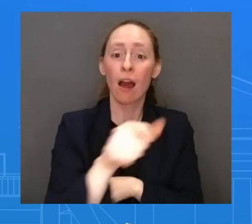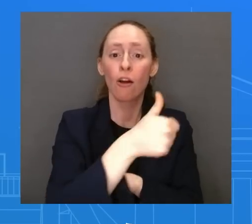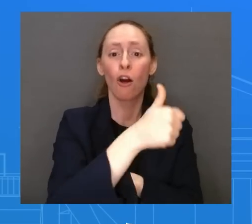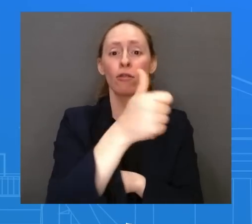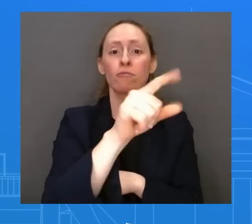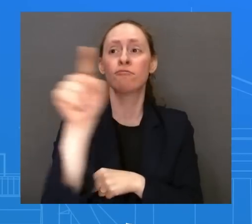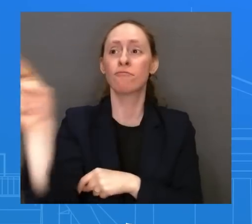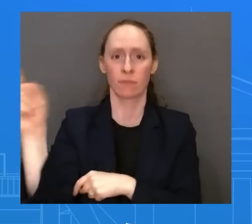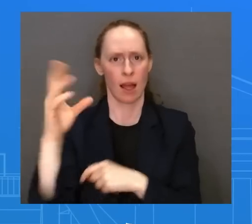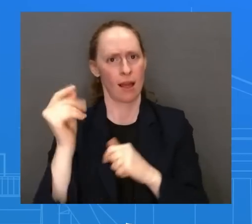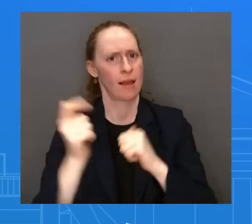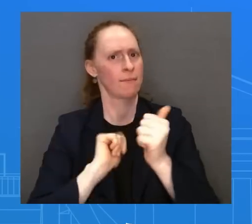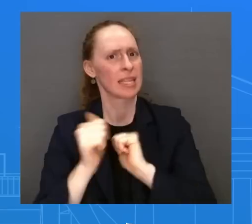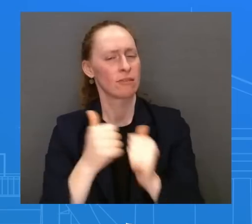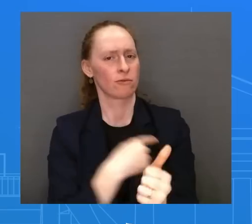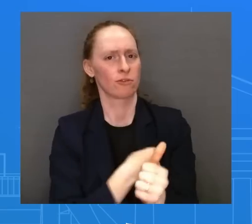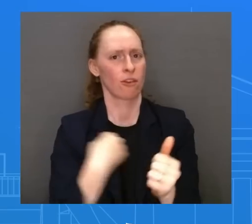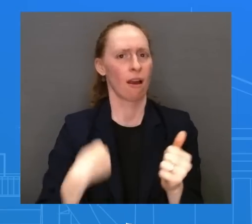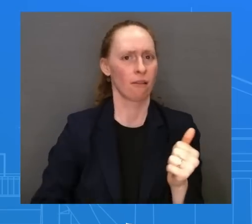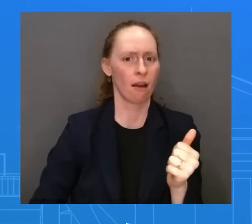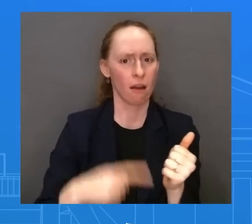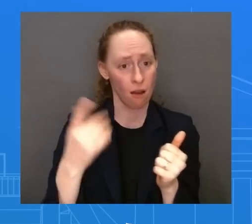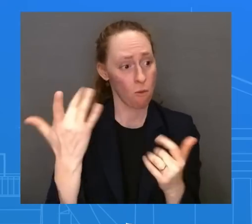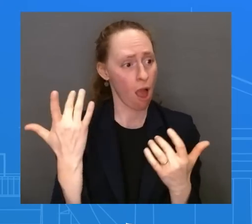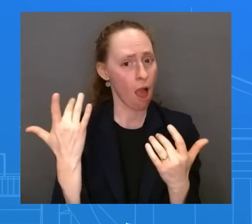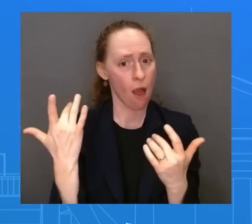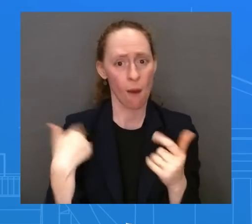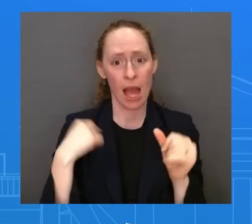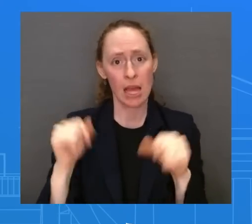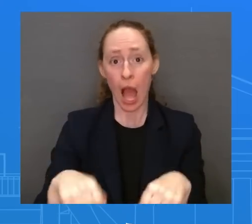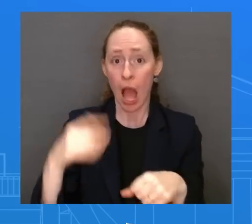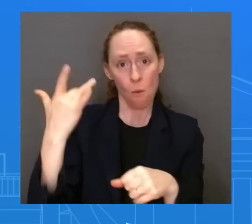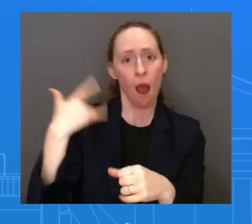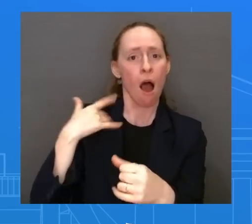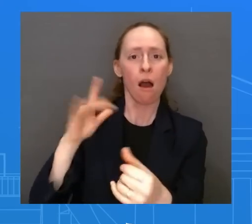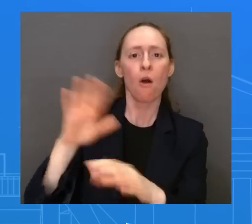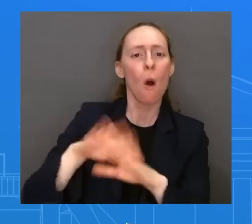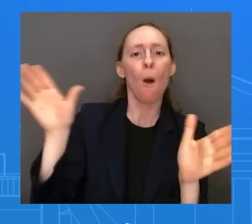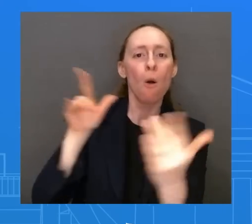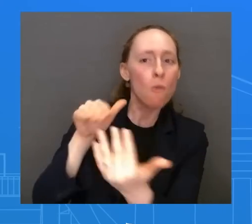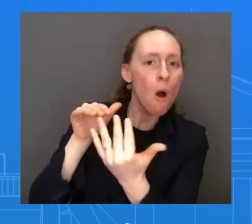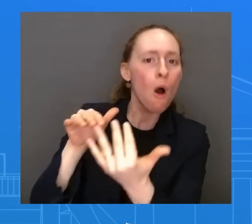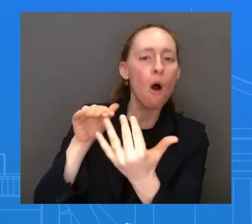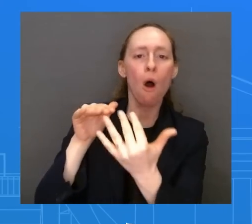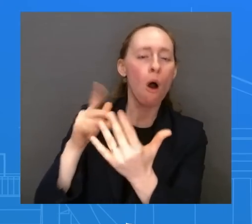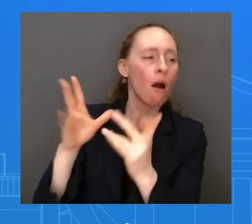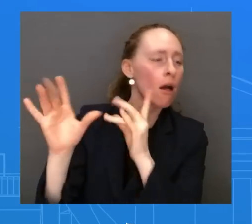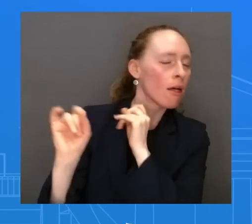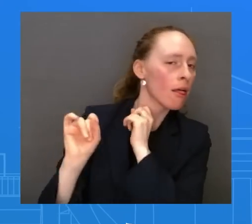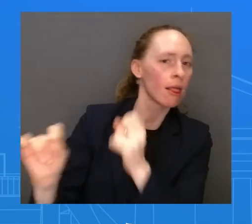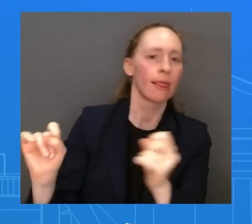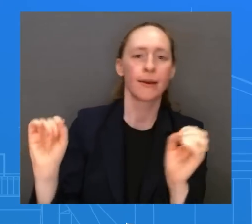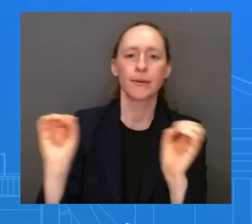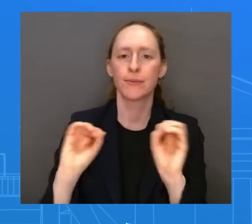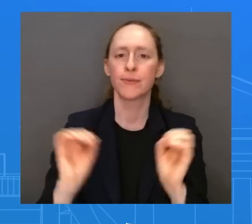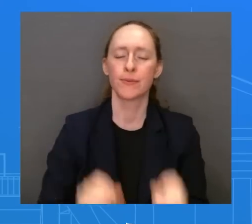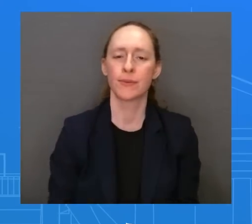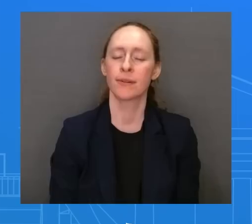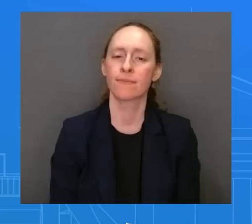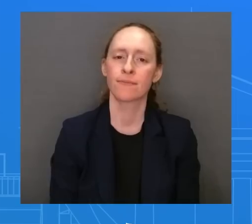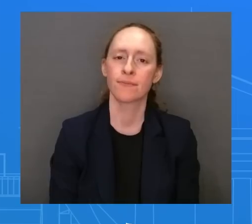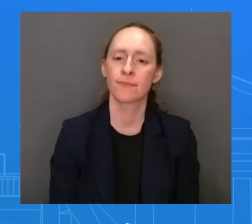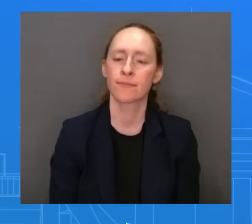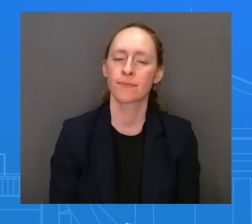of course we continue to address terrorist threats which has the president accurately assessed would had migrated to other parts of the world through